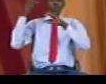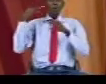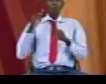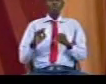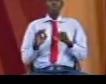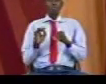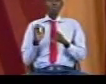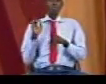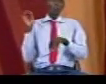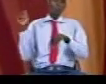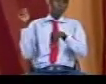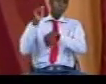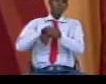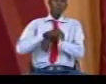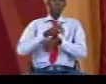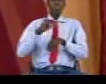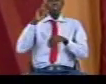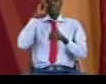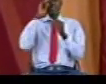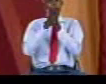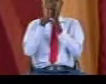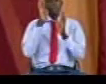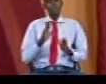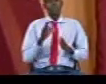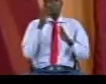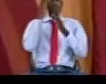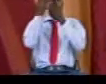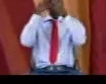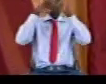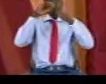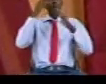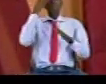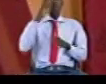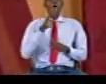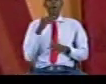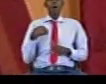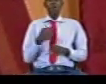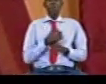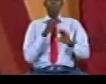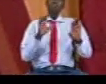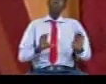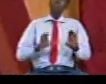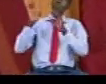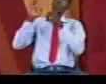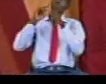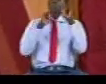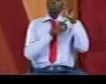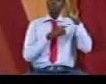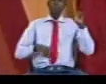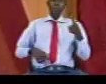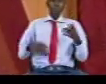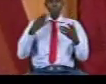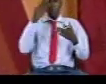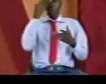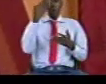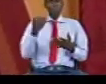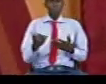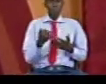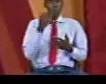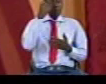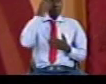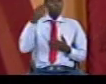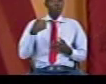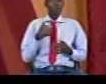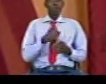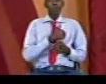saints for heaven. Why are we dedicated to the Lord? Why do we dedicate ourselves to the Lord? Because we know